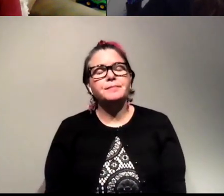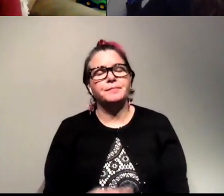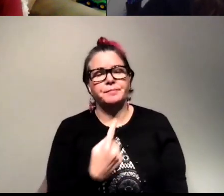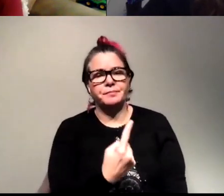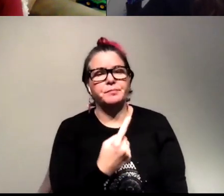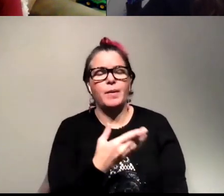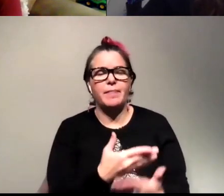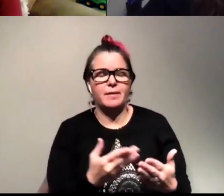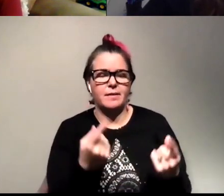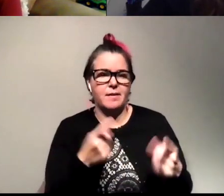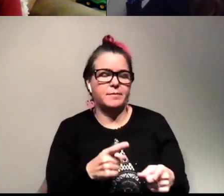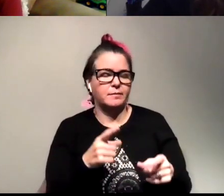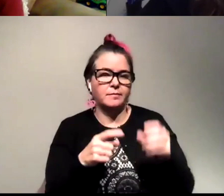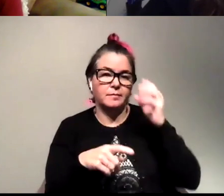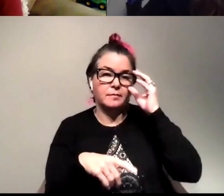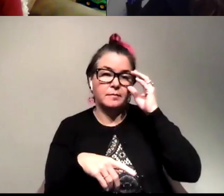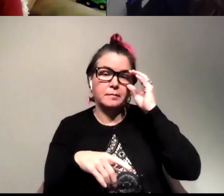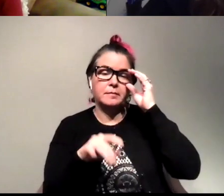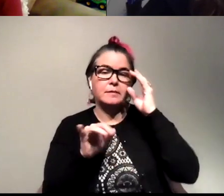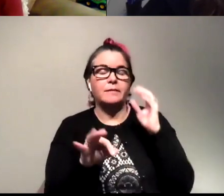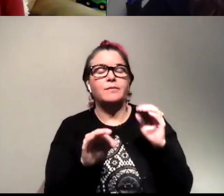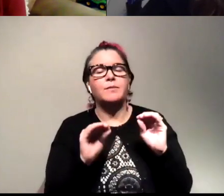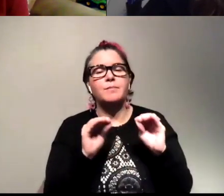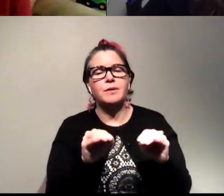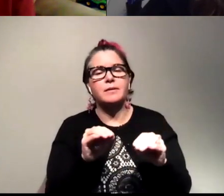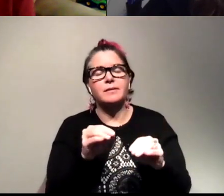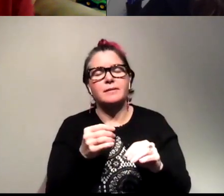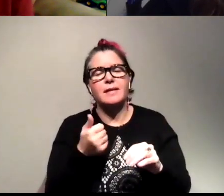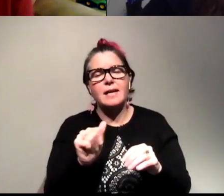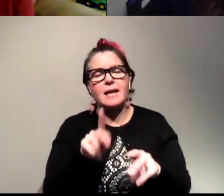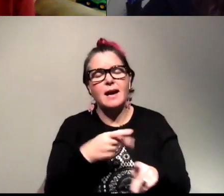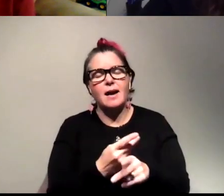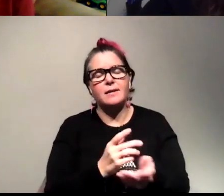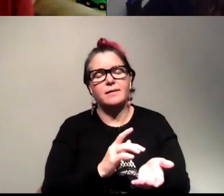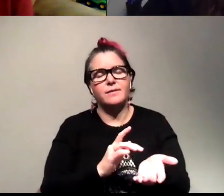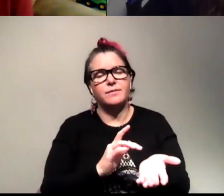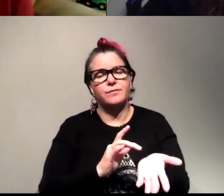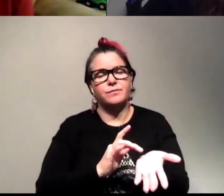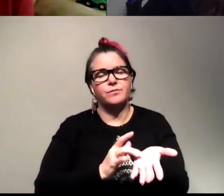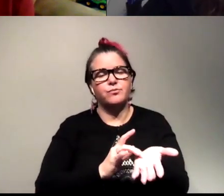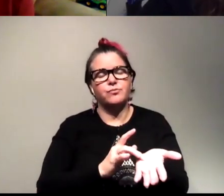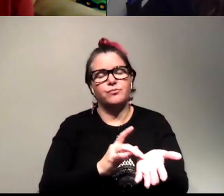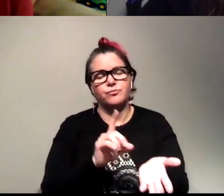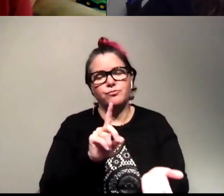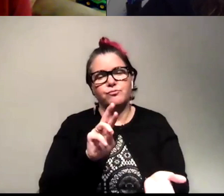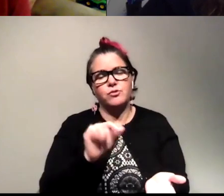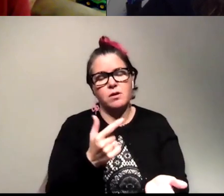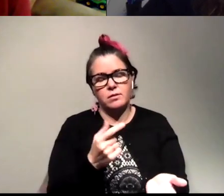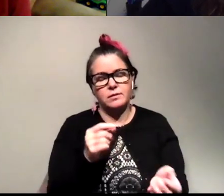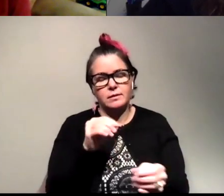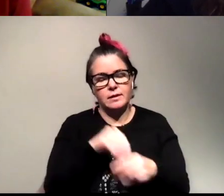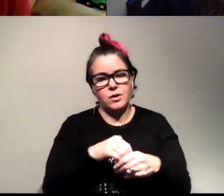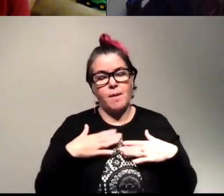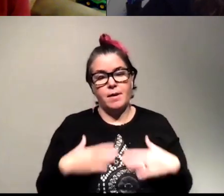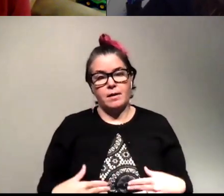that happens if we put any kind of drug into our body, and we do